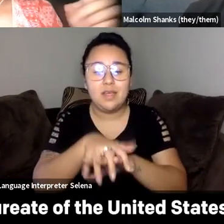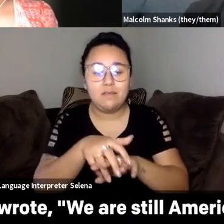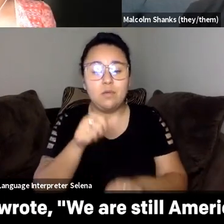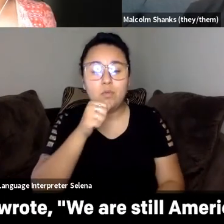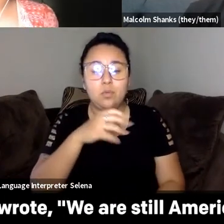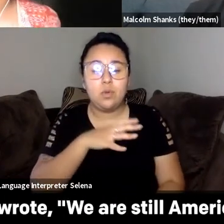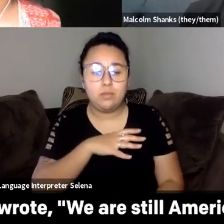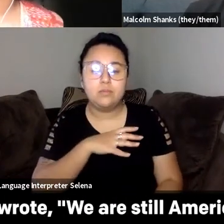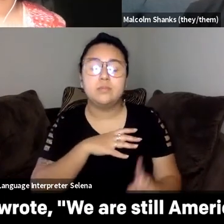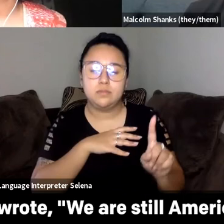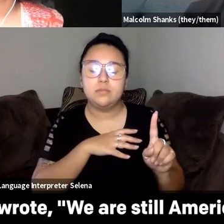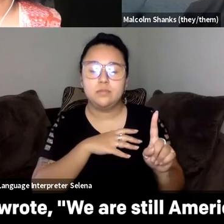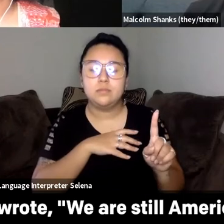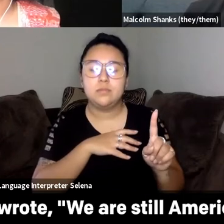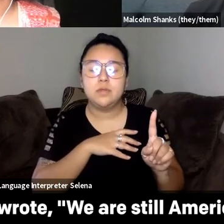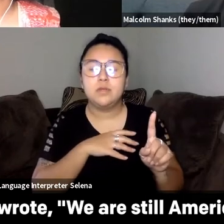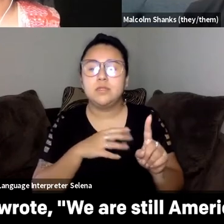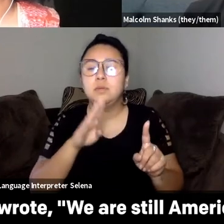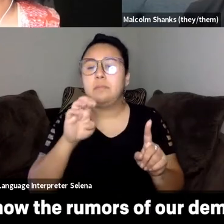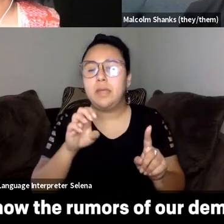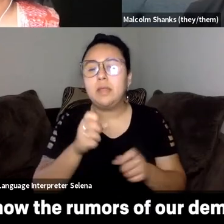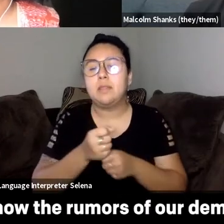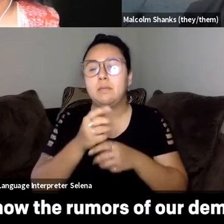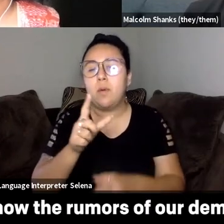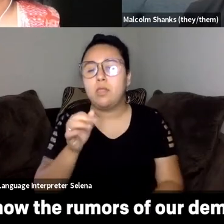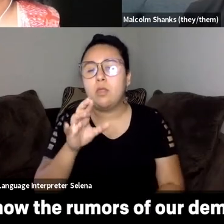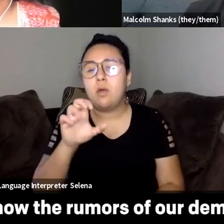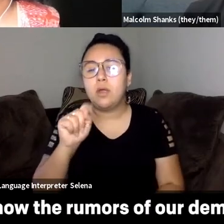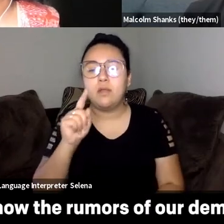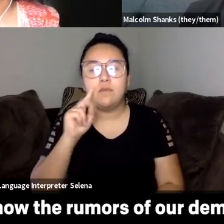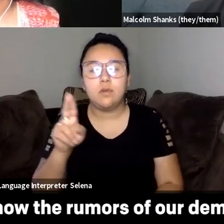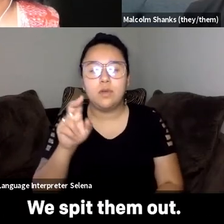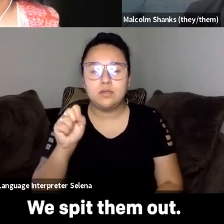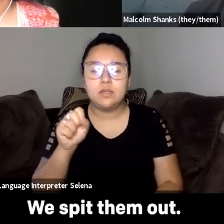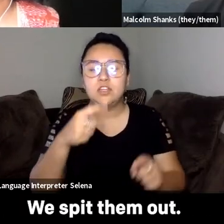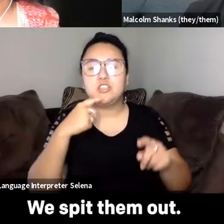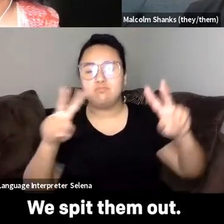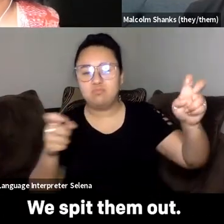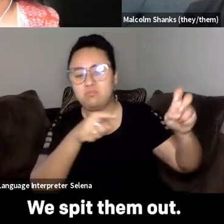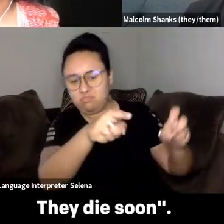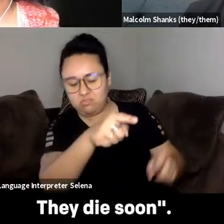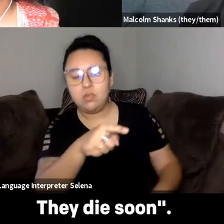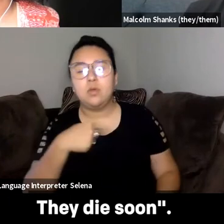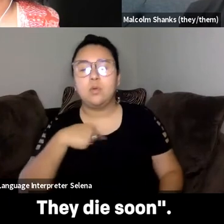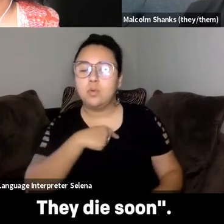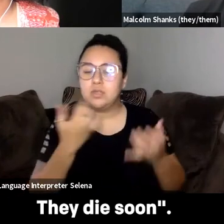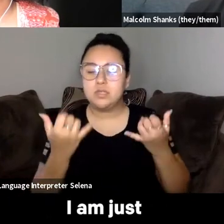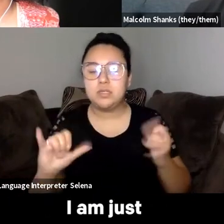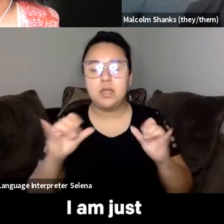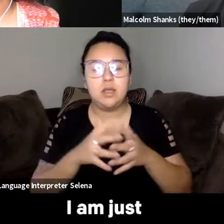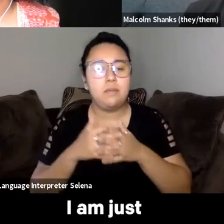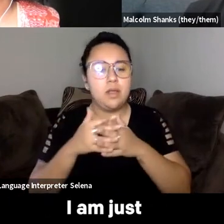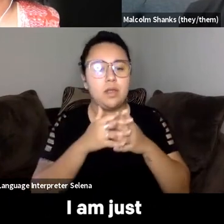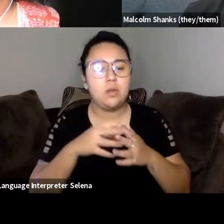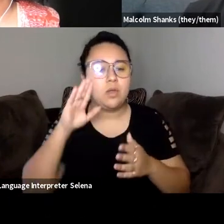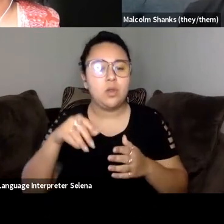the Poet Laureate of the United States. She wrote, "We are still America. We know the rumors of our demise. We spit them out.